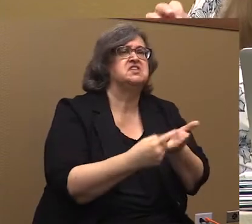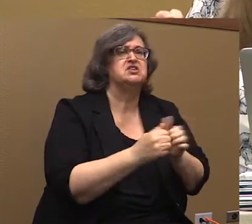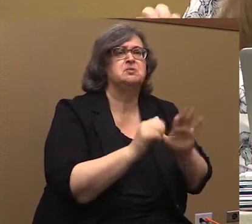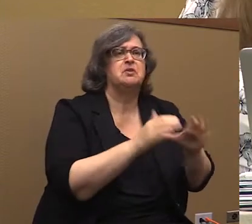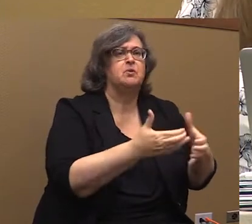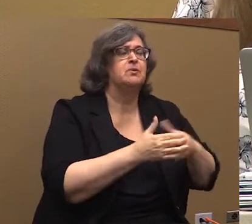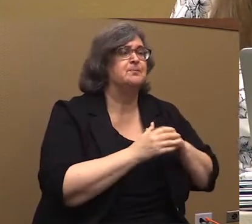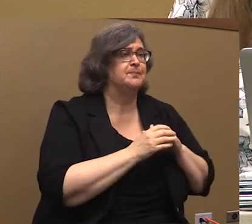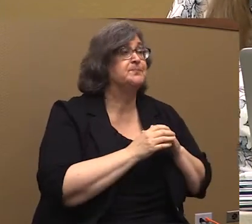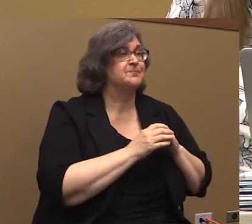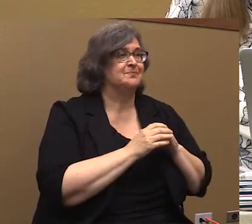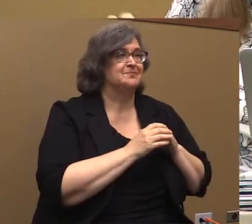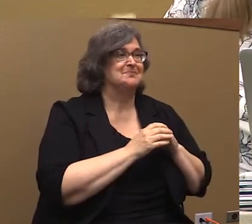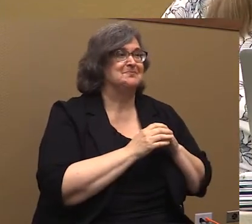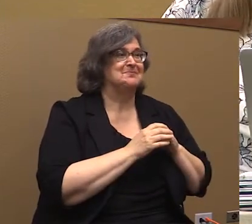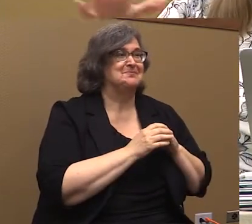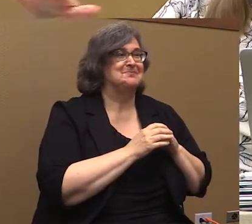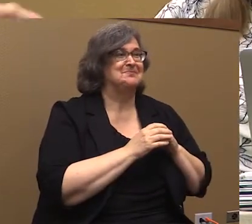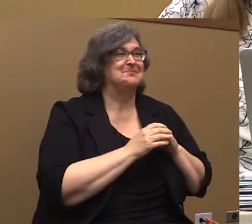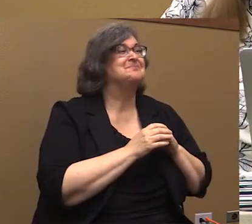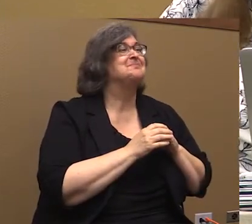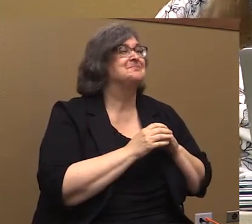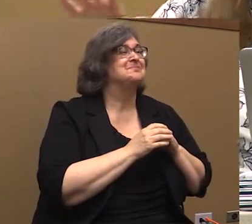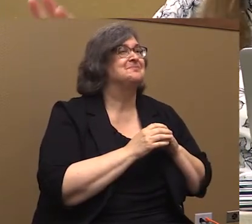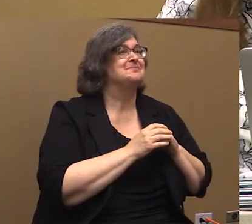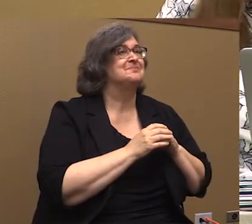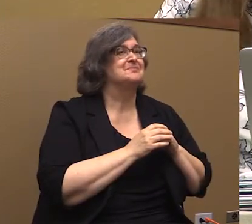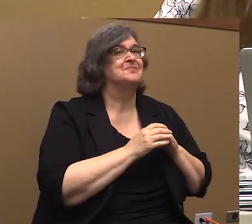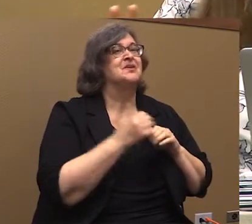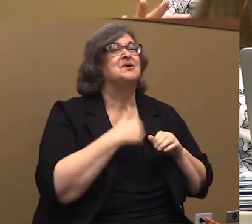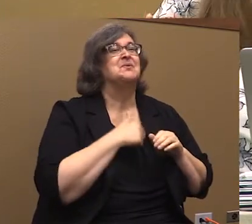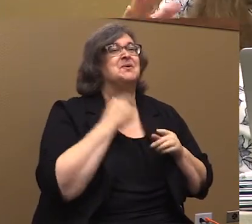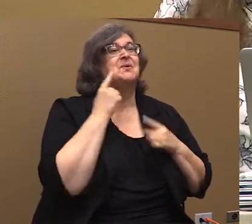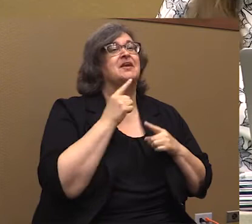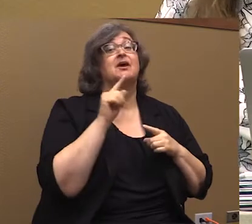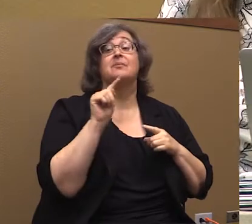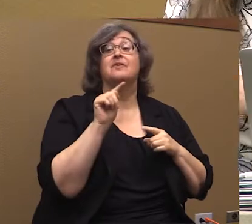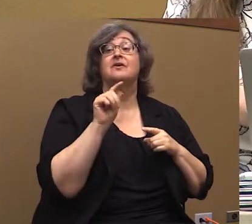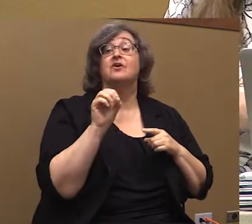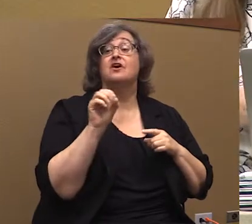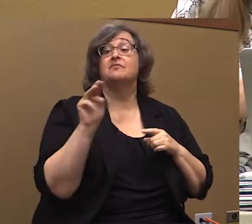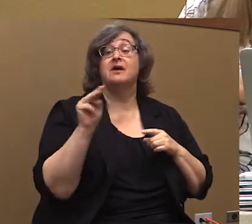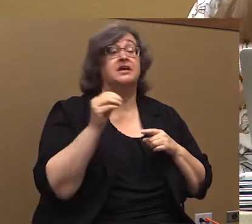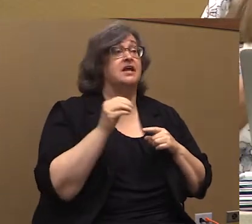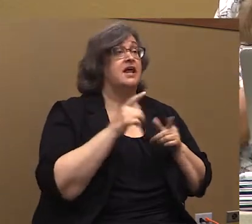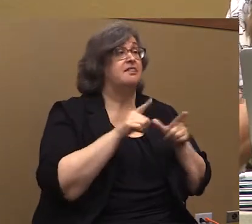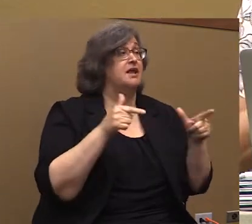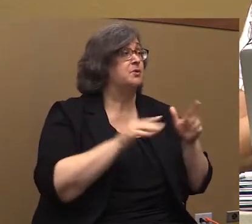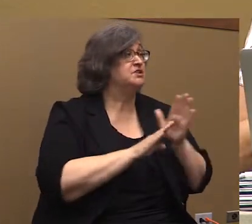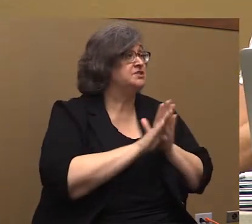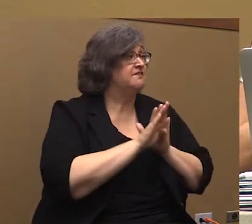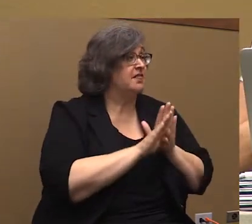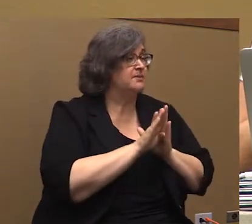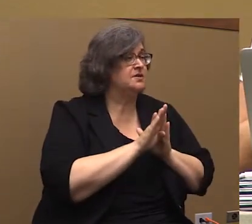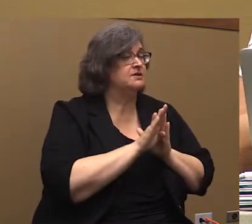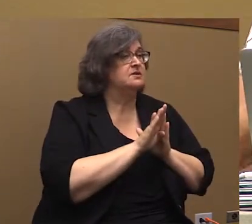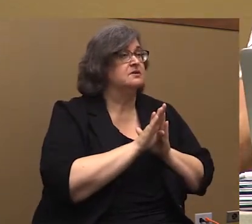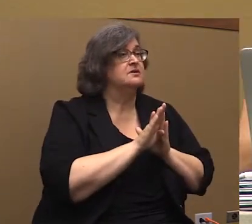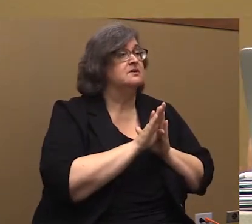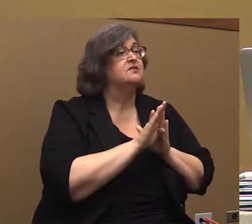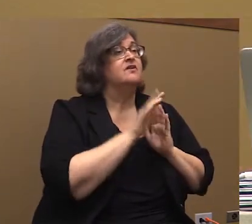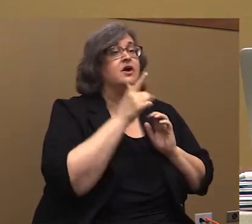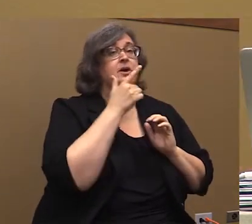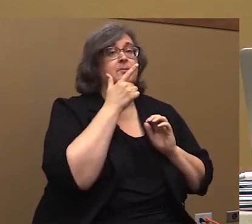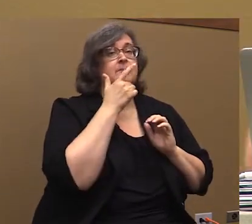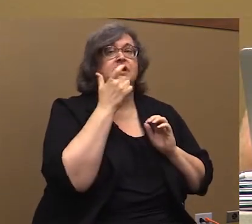a quick example that I'd like you to do in some tabletop talking here, when we were thinking about